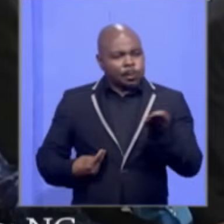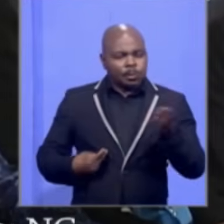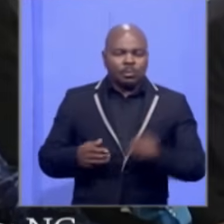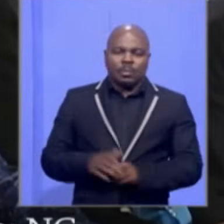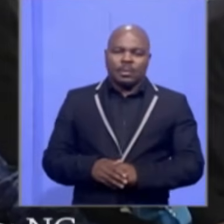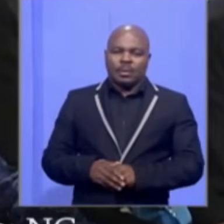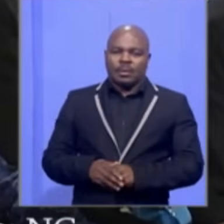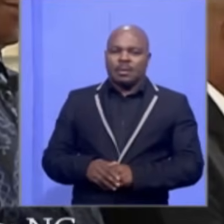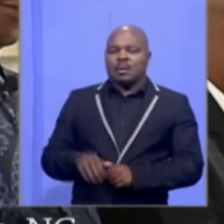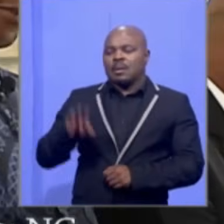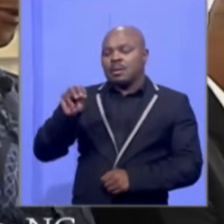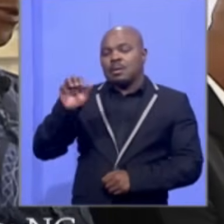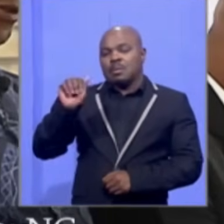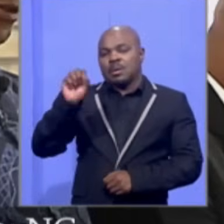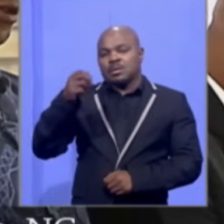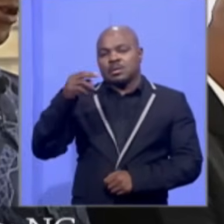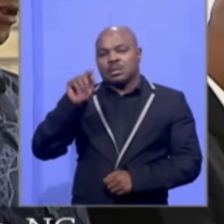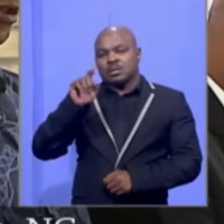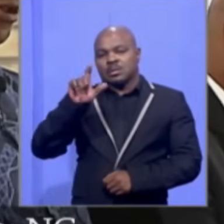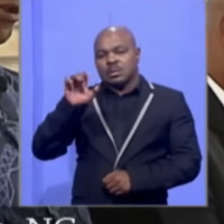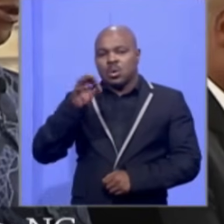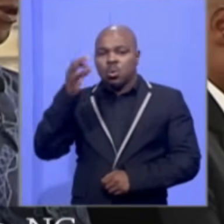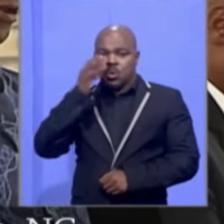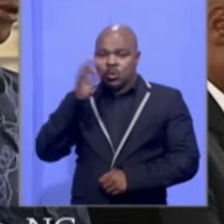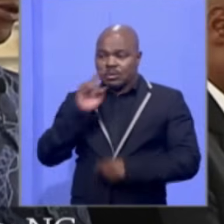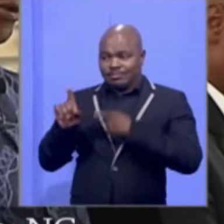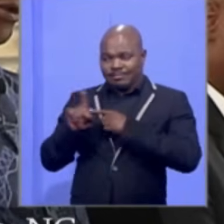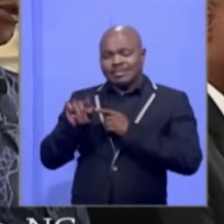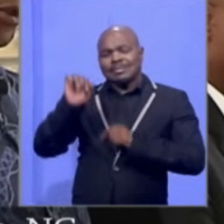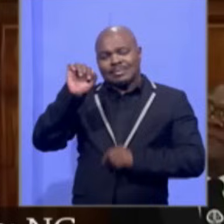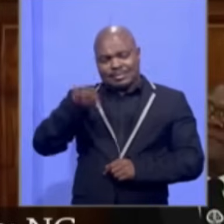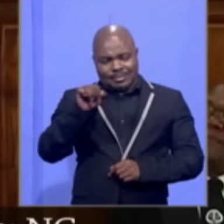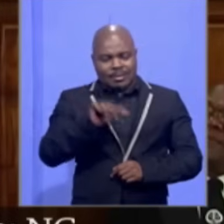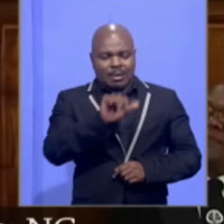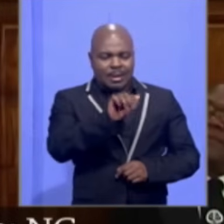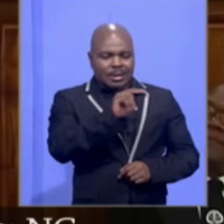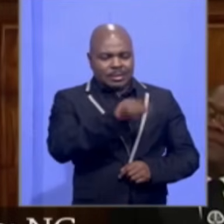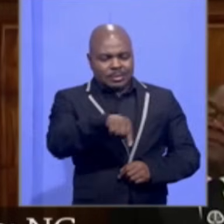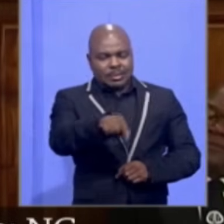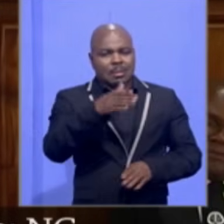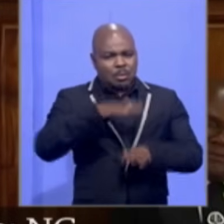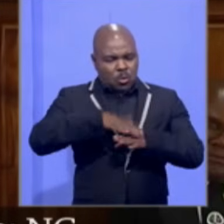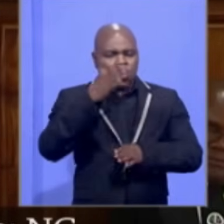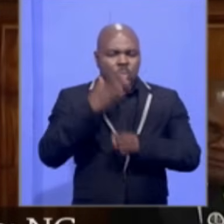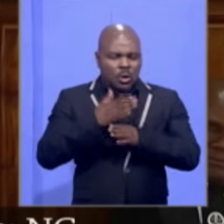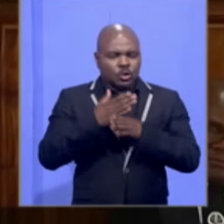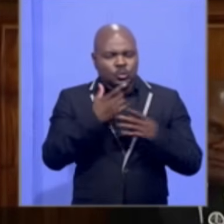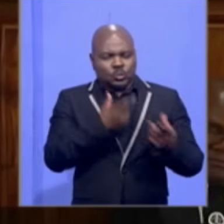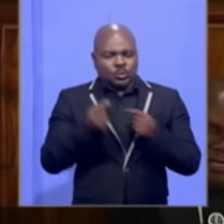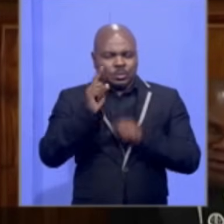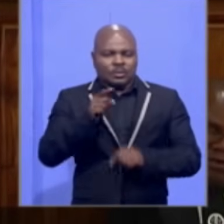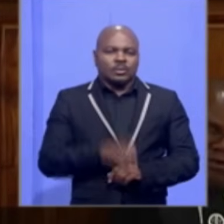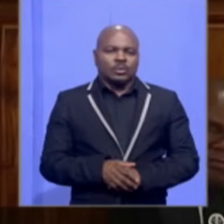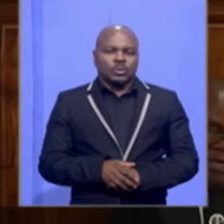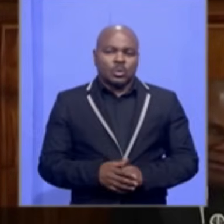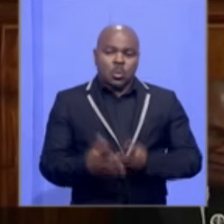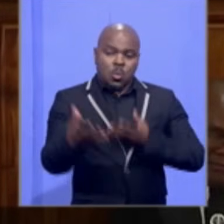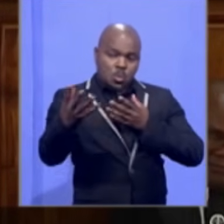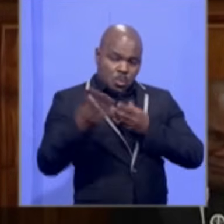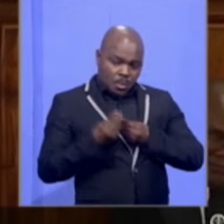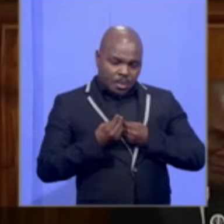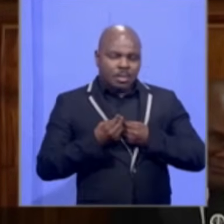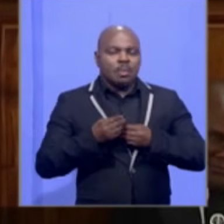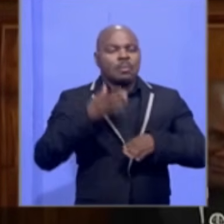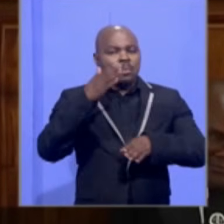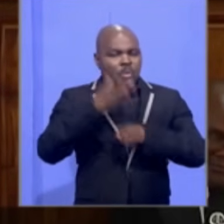gore lekoko la ANC le santse le tshwanelwa ke go dira go le gontsi. Together we can do more.